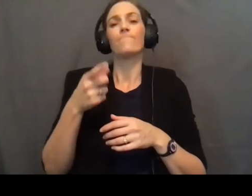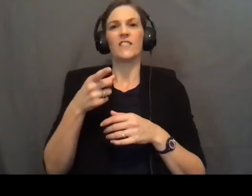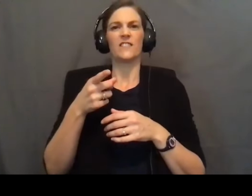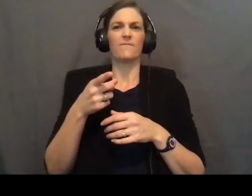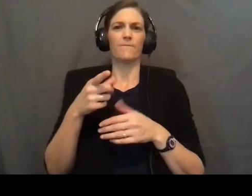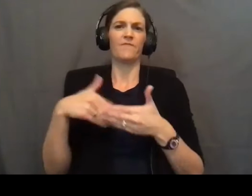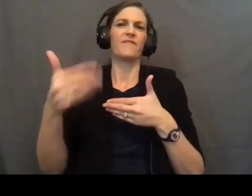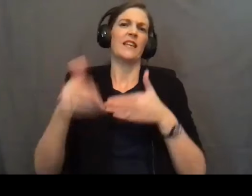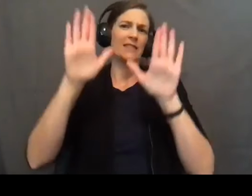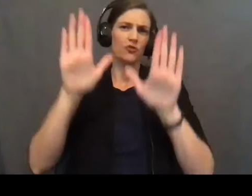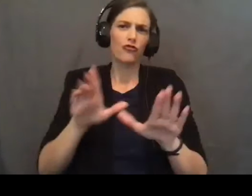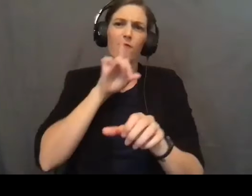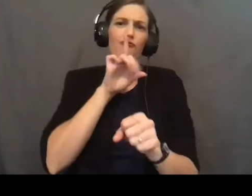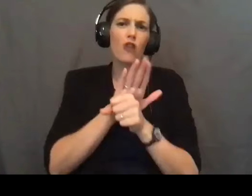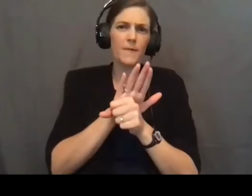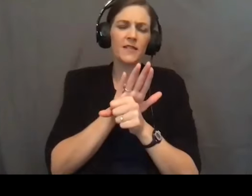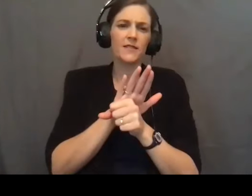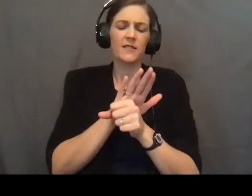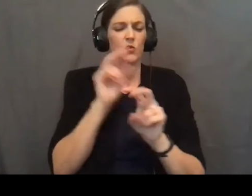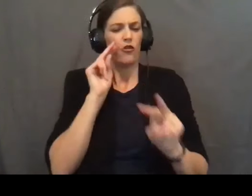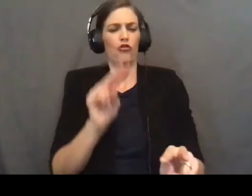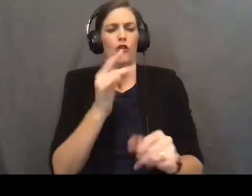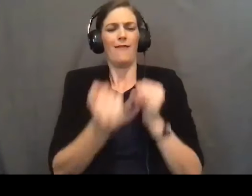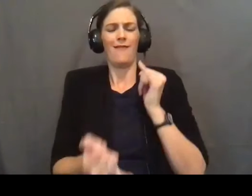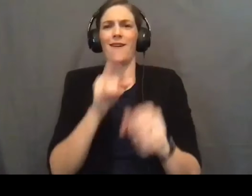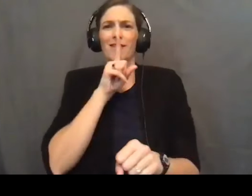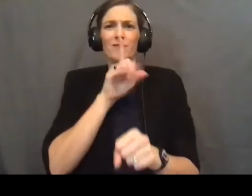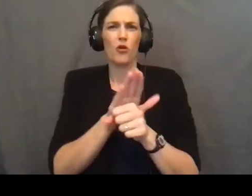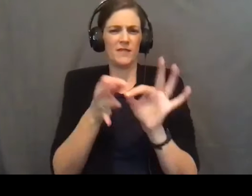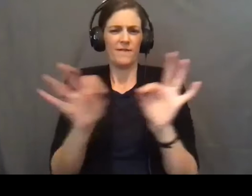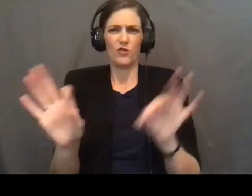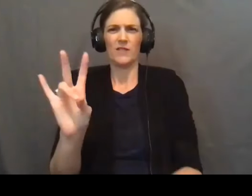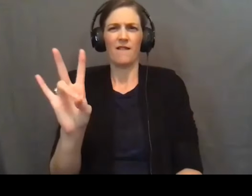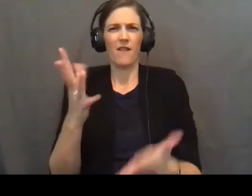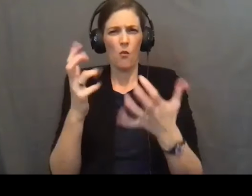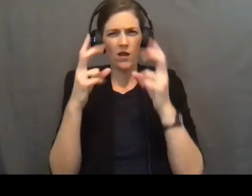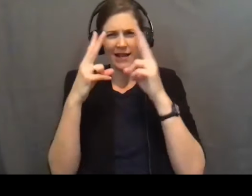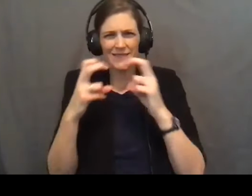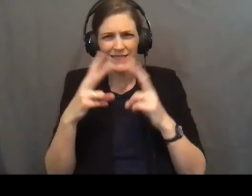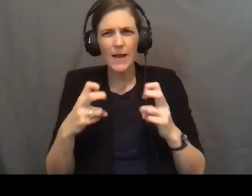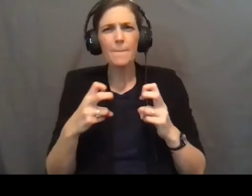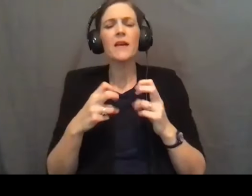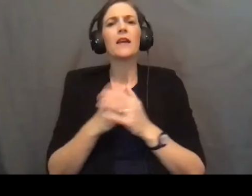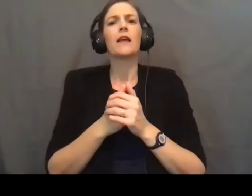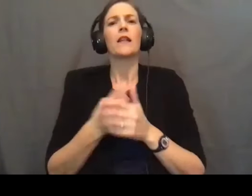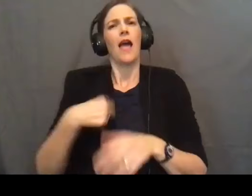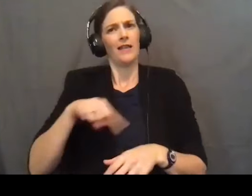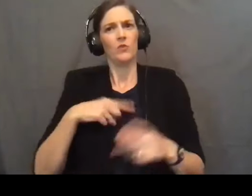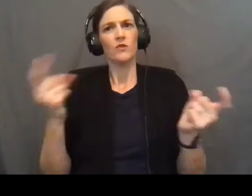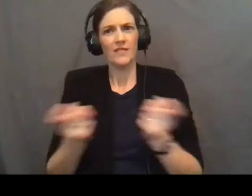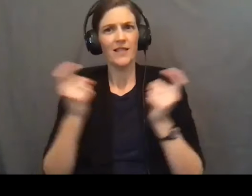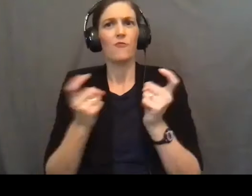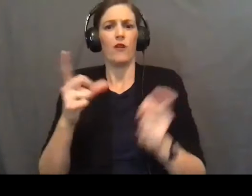passage. And as we look at this last promise in verse seven, I want to examine this promise as we celebrate